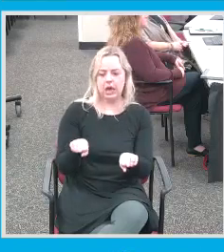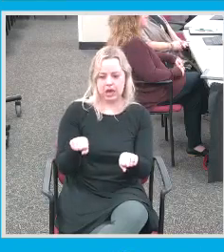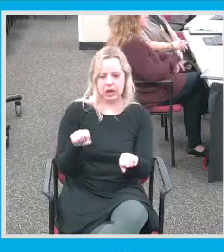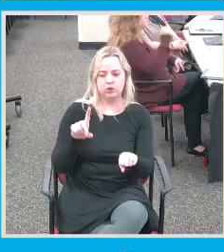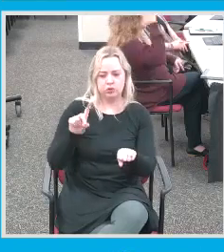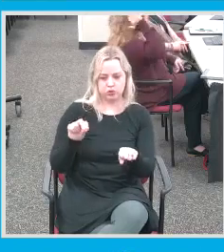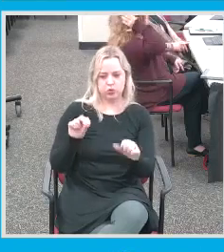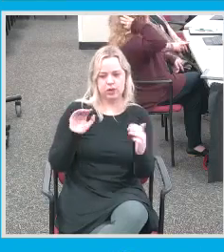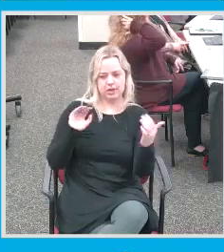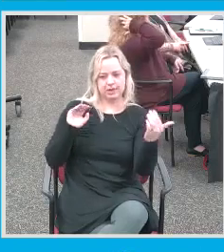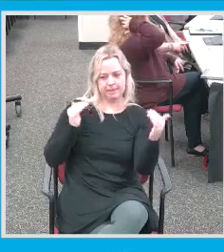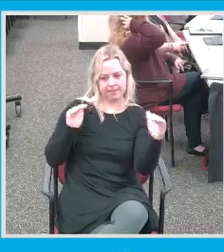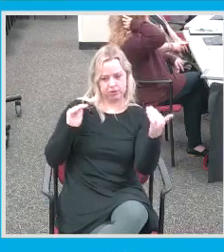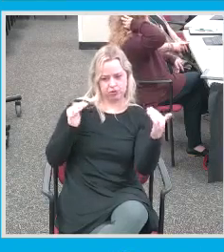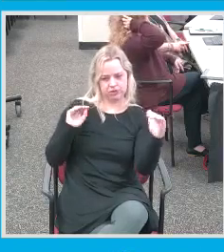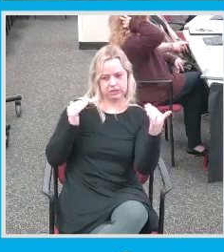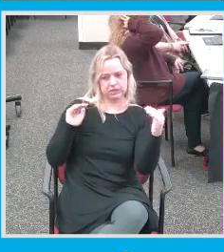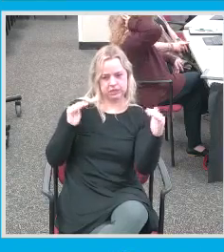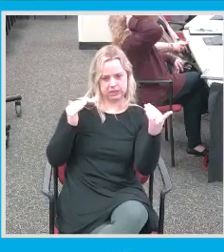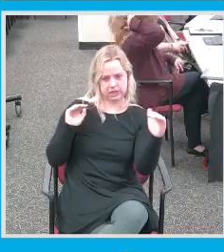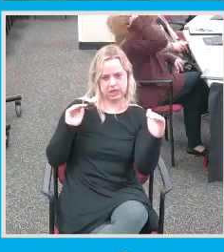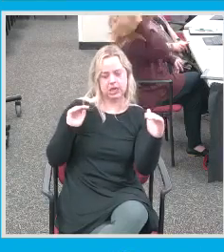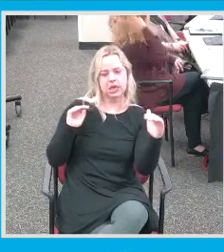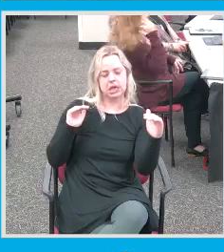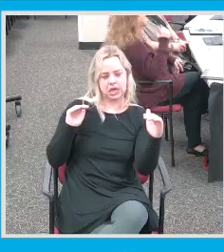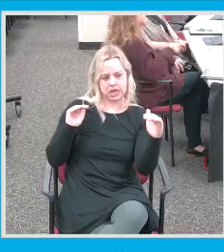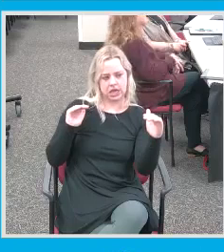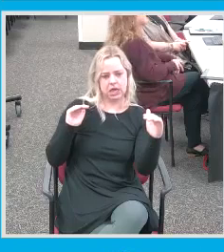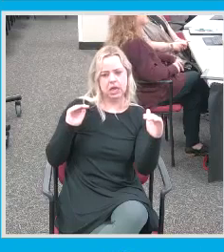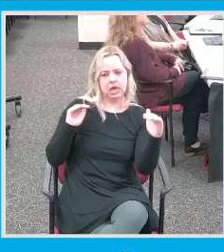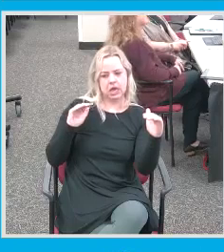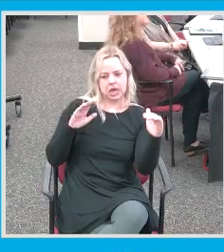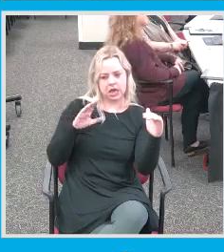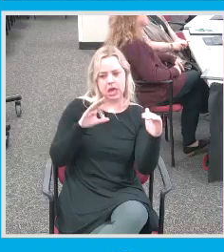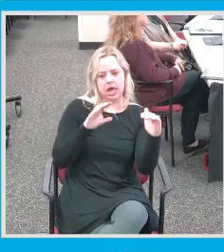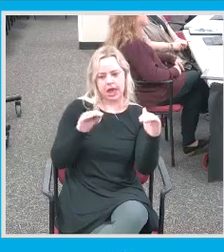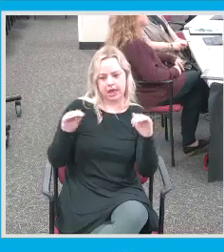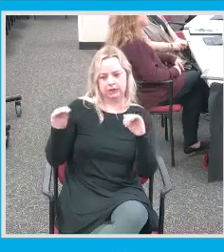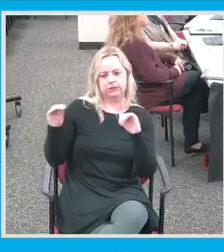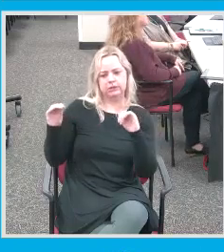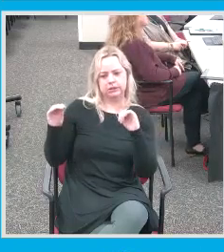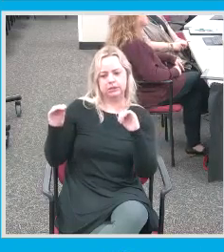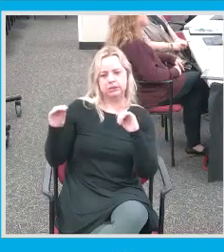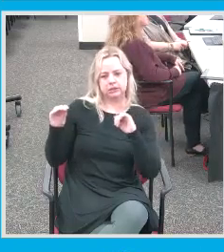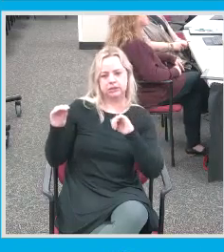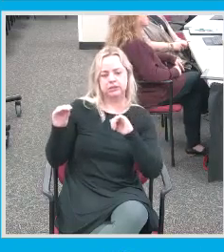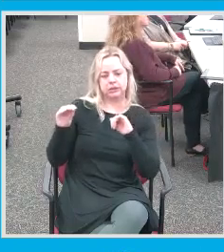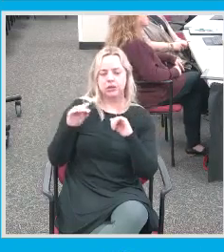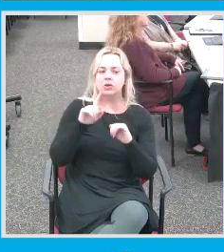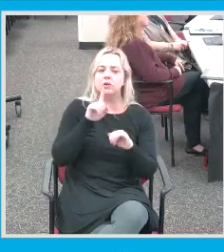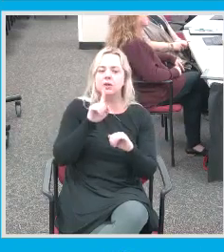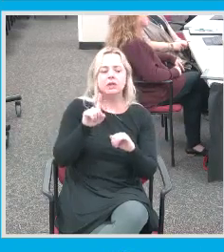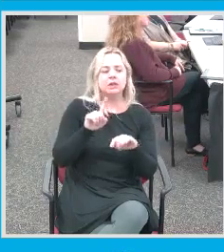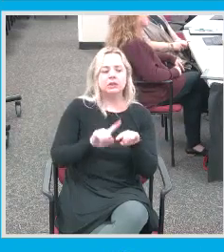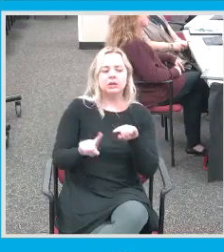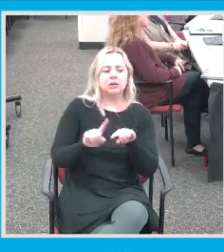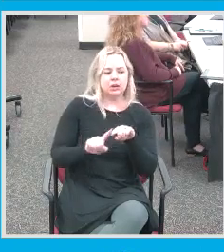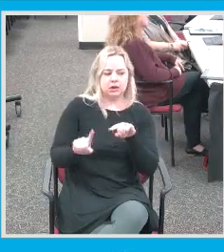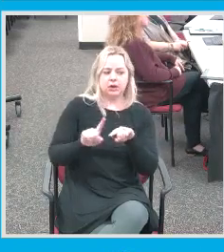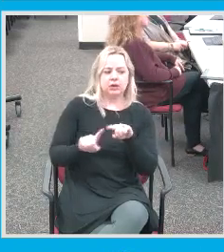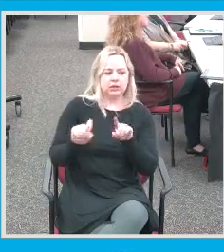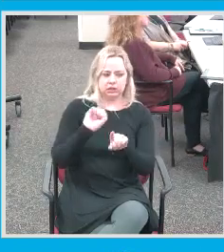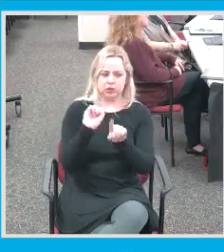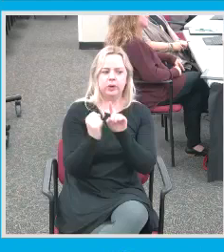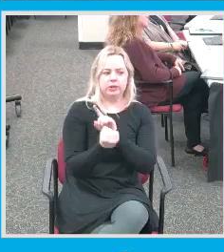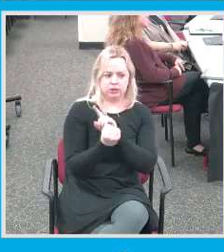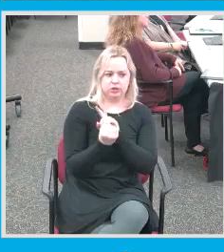of the things that have changed, and it's a number of different components that have changed for our youth and for